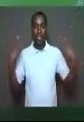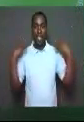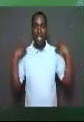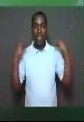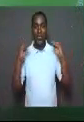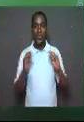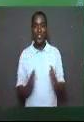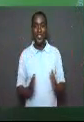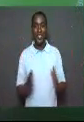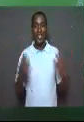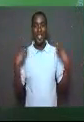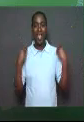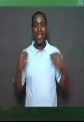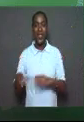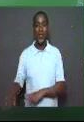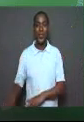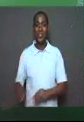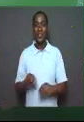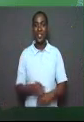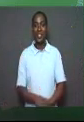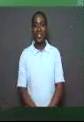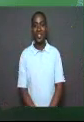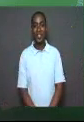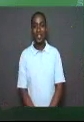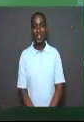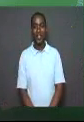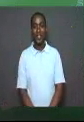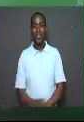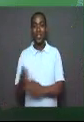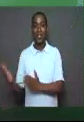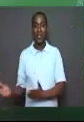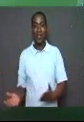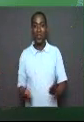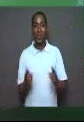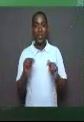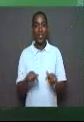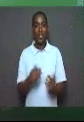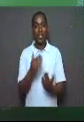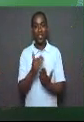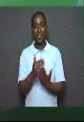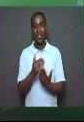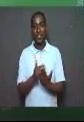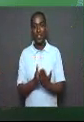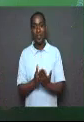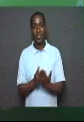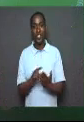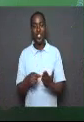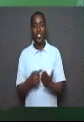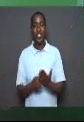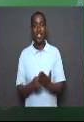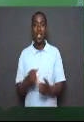Hello, teacher. Hello, students. Welcome to today's lesson on